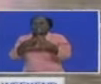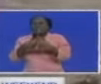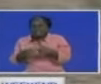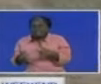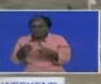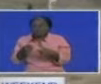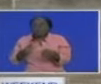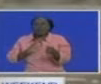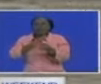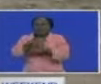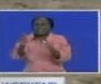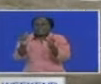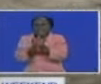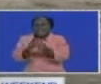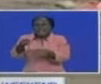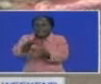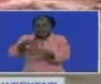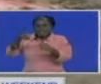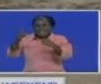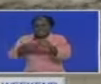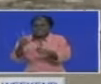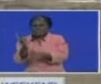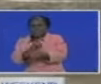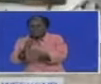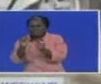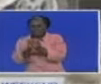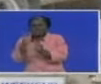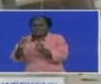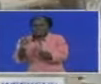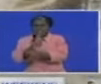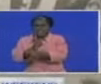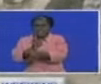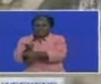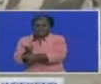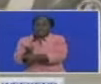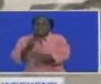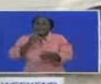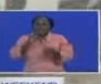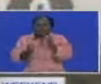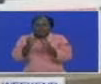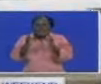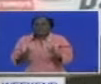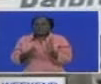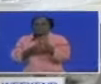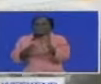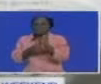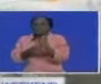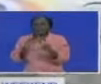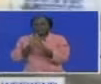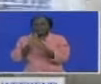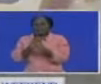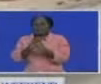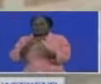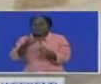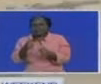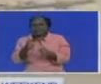an overall time of 10 hours, 6 minutes and 15 seconds. The rally presented a tough experience to many of the debutants